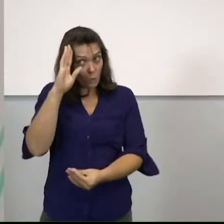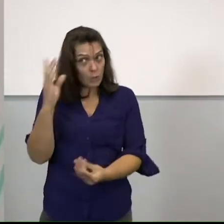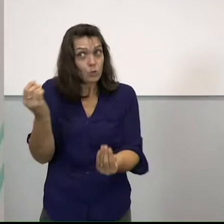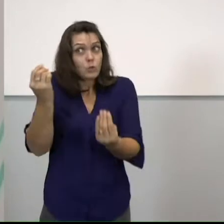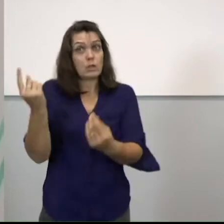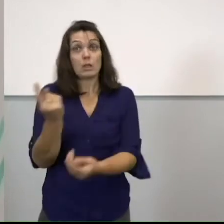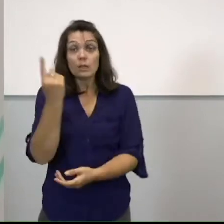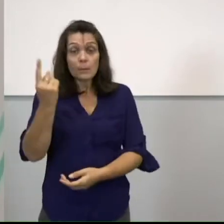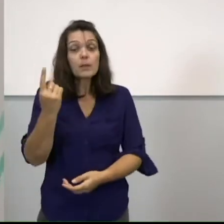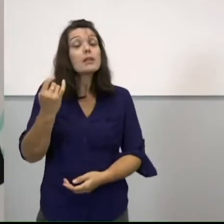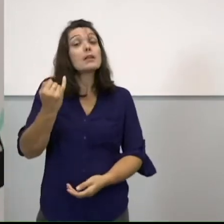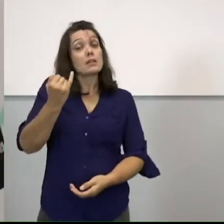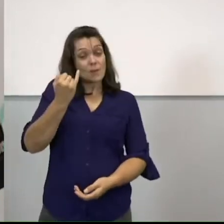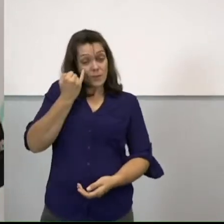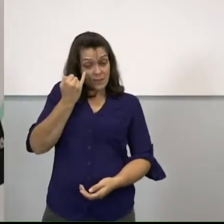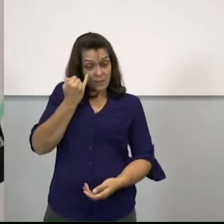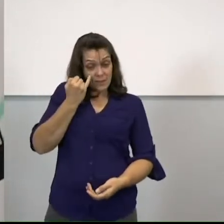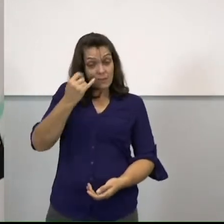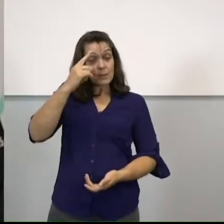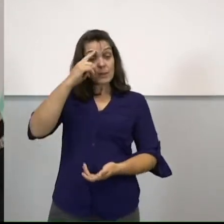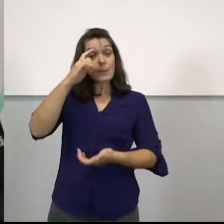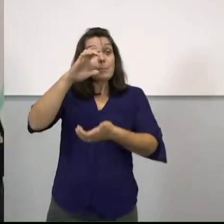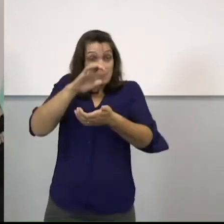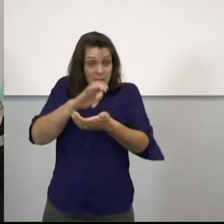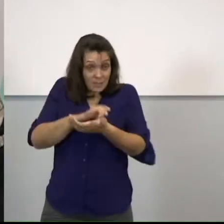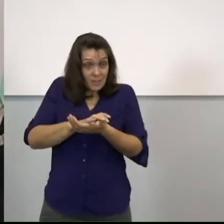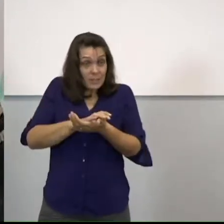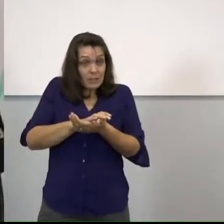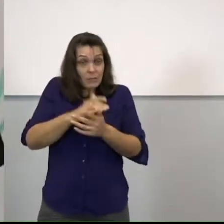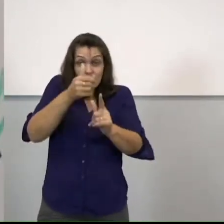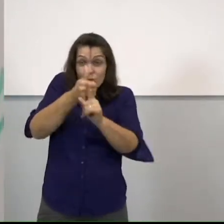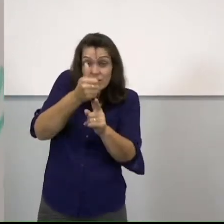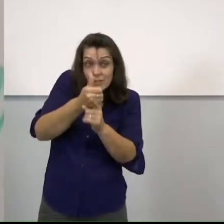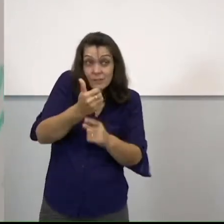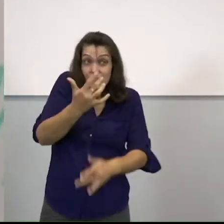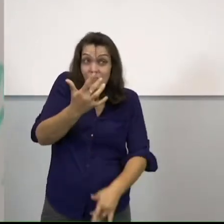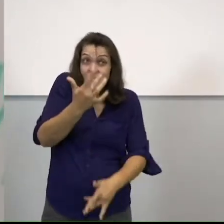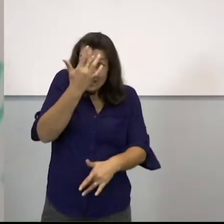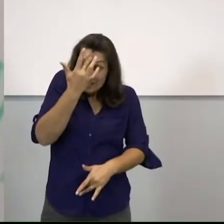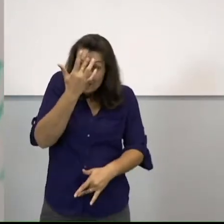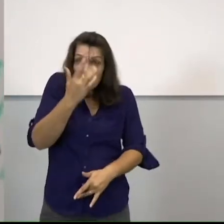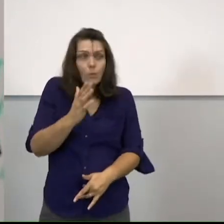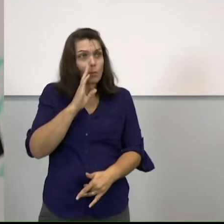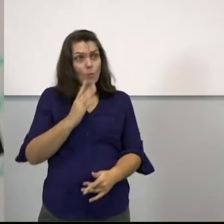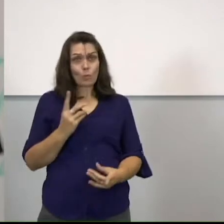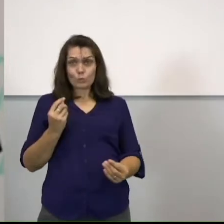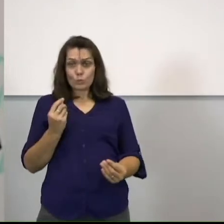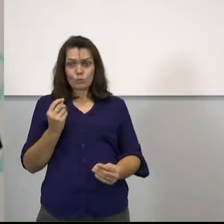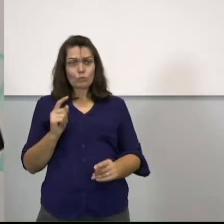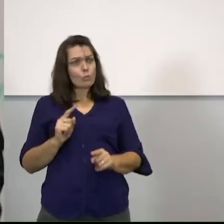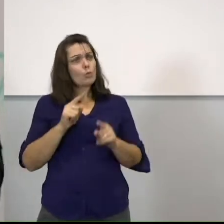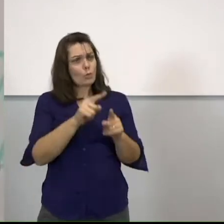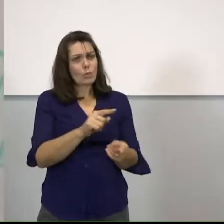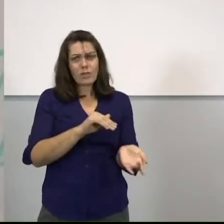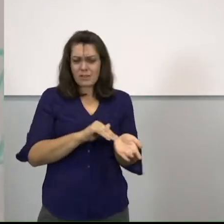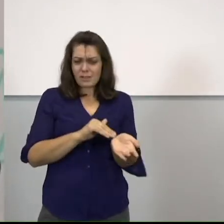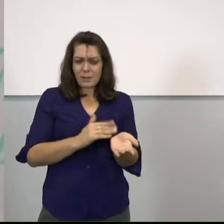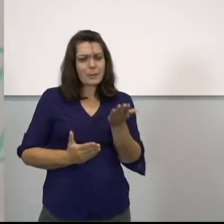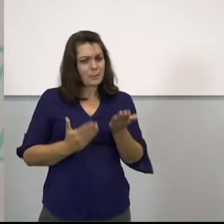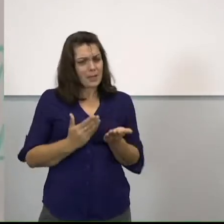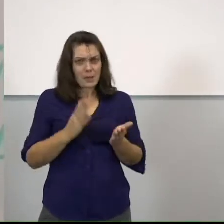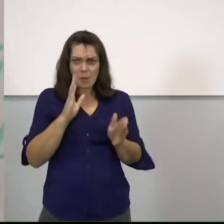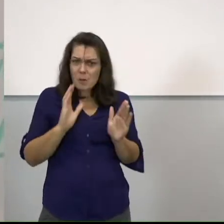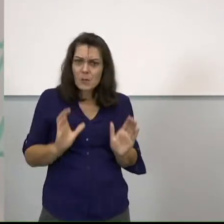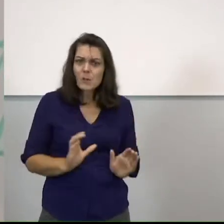really believed that you were ill, you would probably go see the doctor. You would take